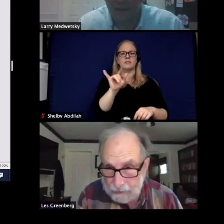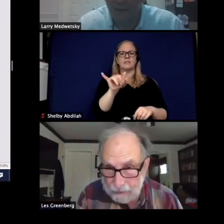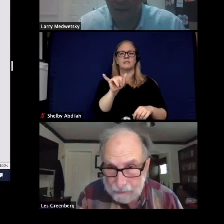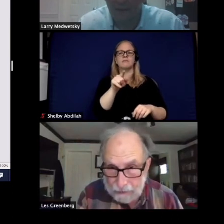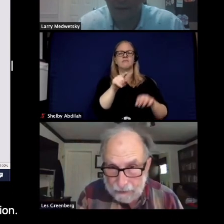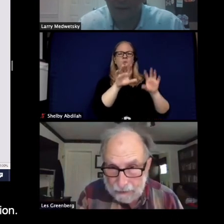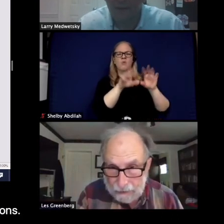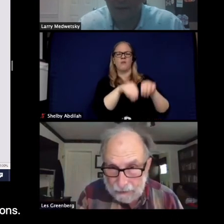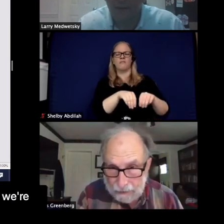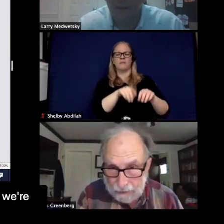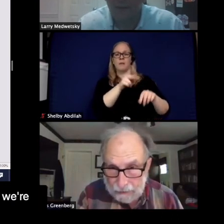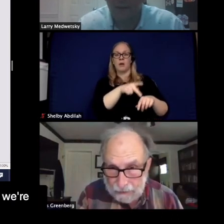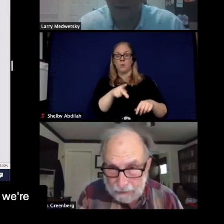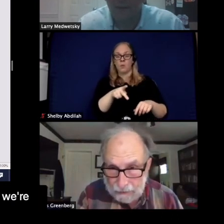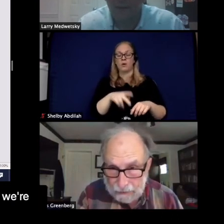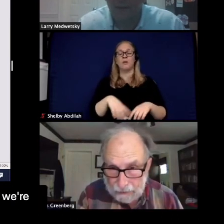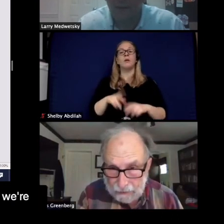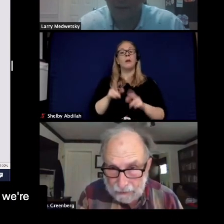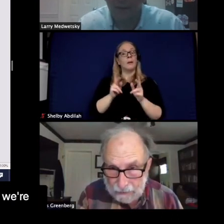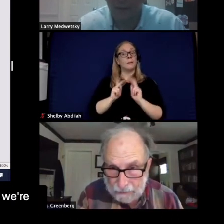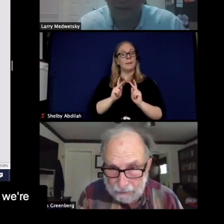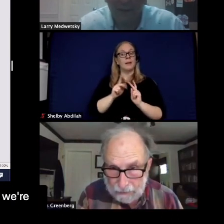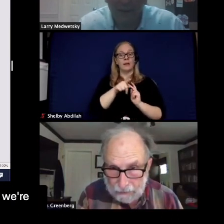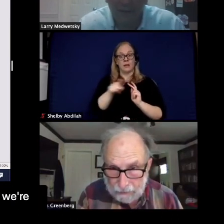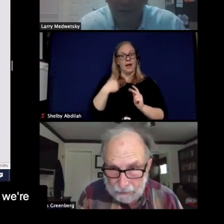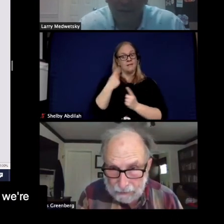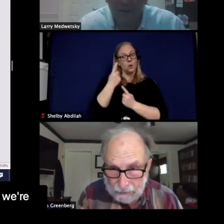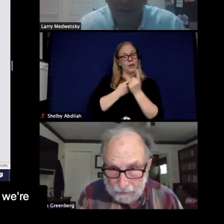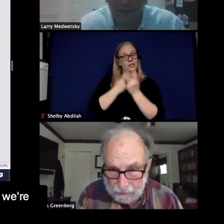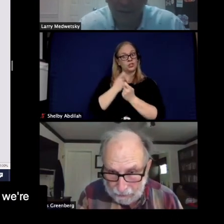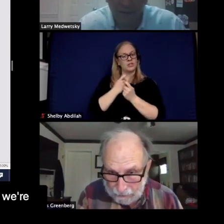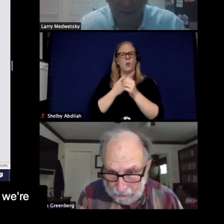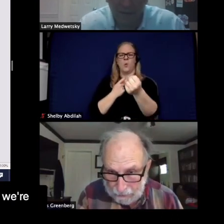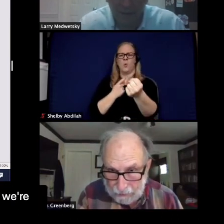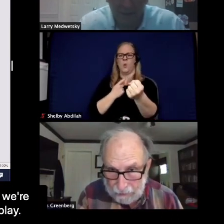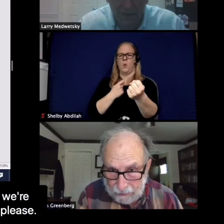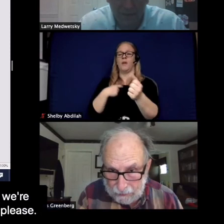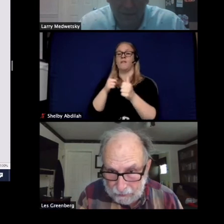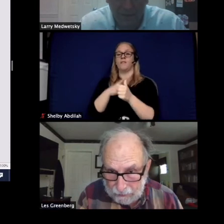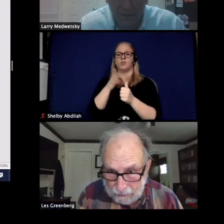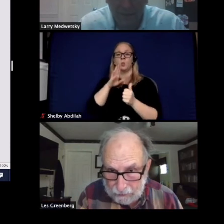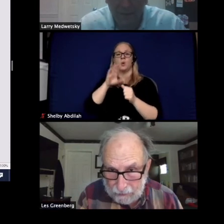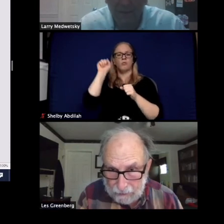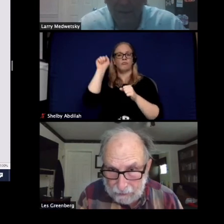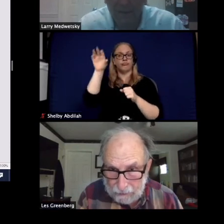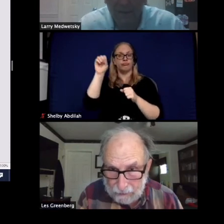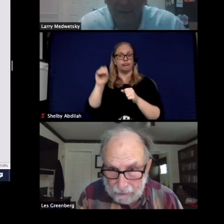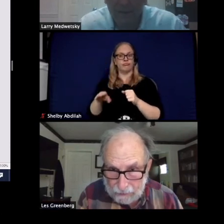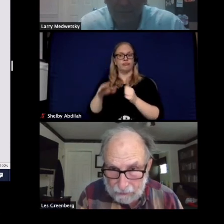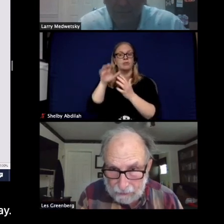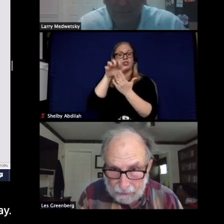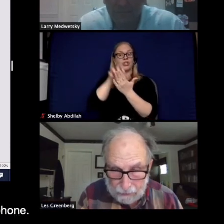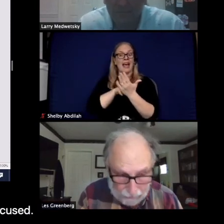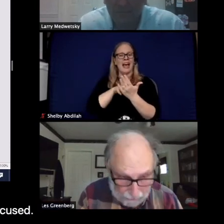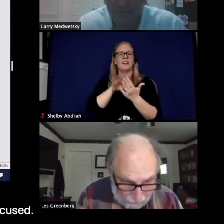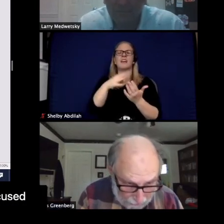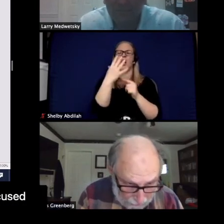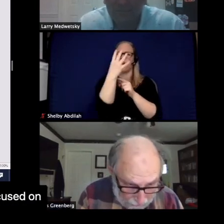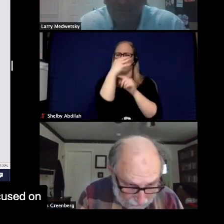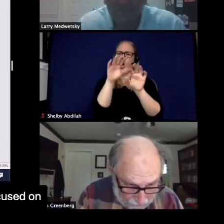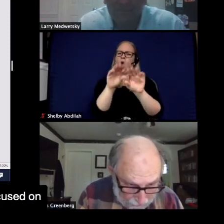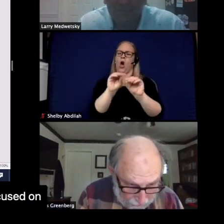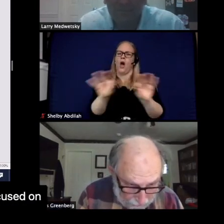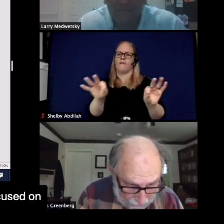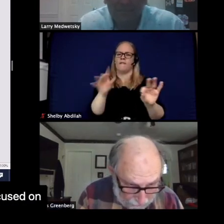have questions, we're going to go to the questions in the chat first. Please turn off your video so we can stay focused on the